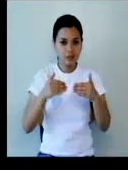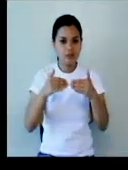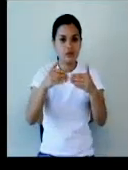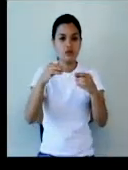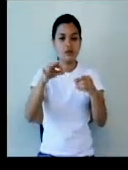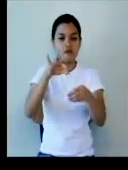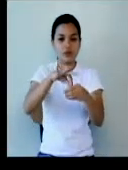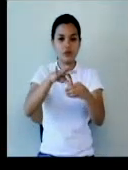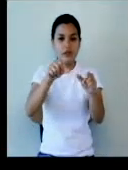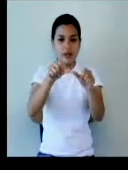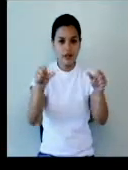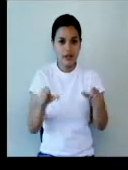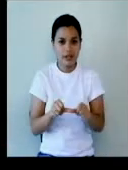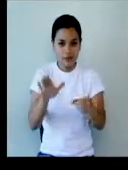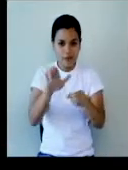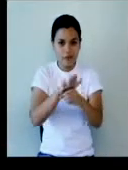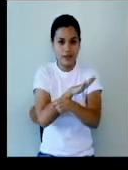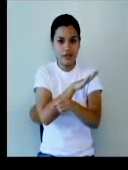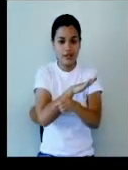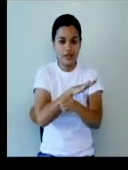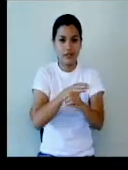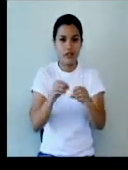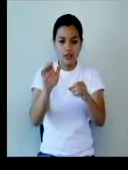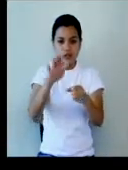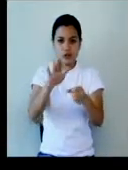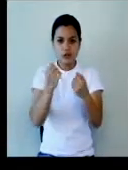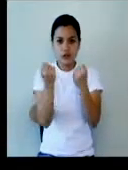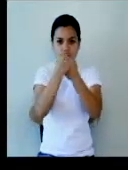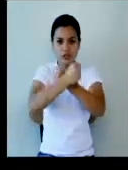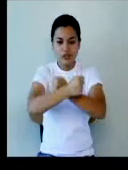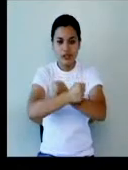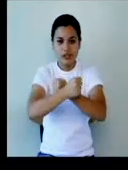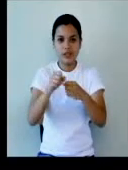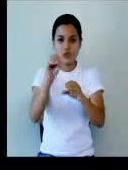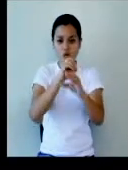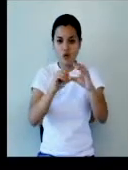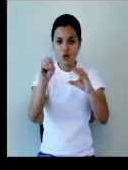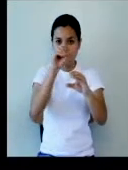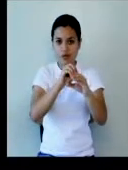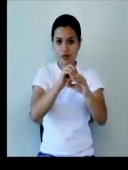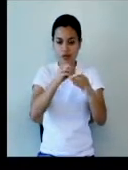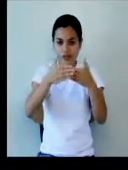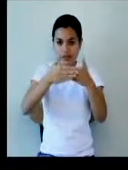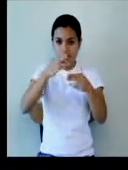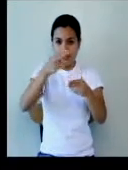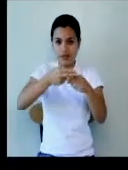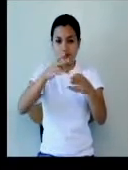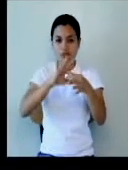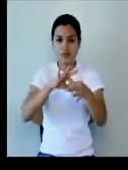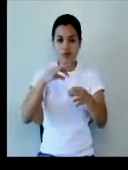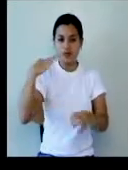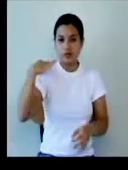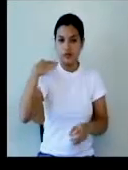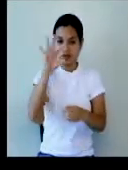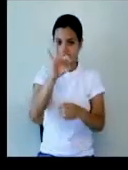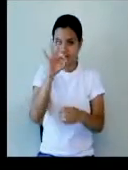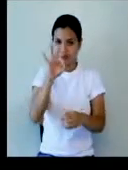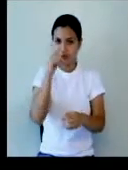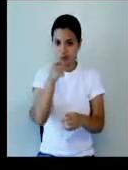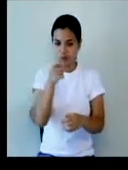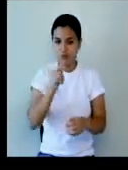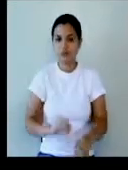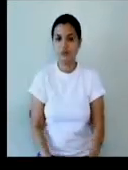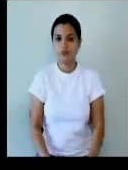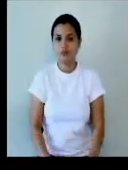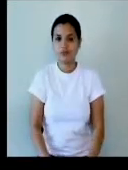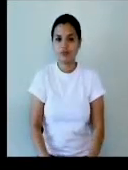6. Proceed to the voting area to fill out your ballot by fully shading the inside of the ovals beside the names of the candidates and party list